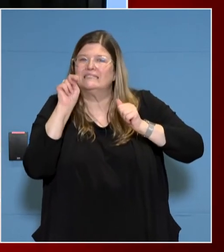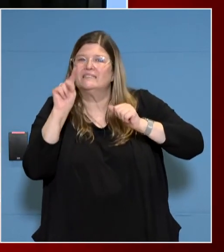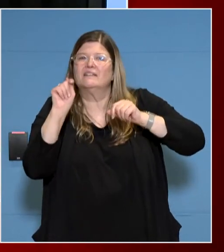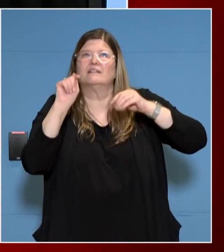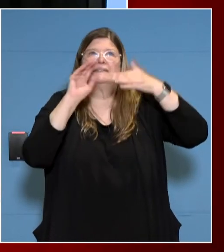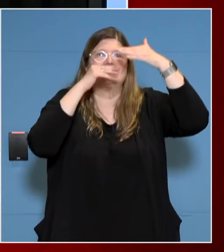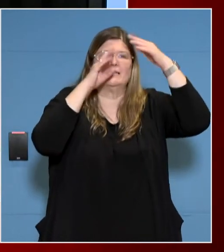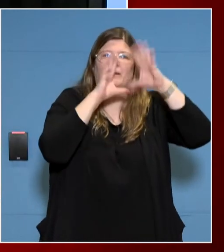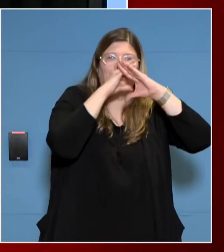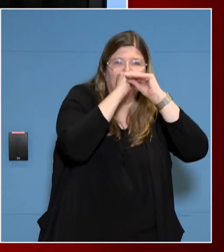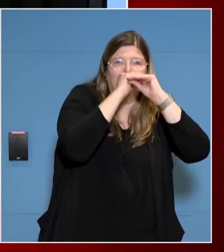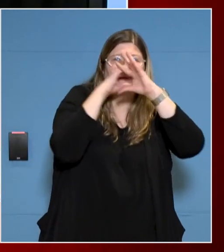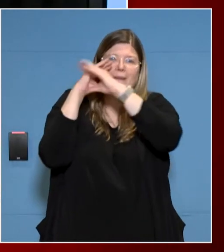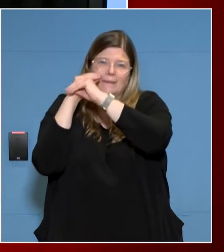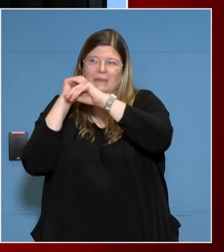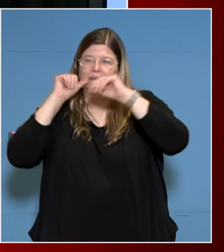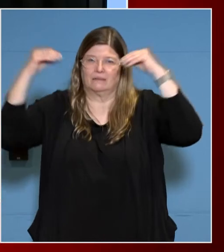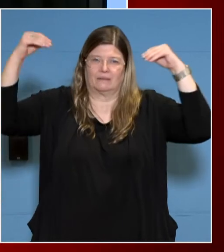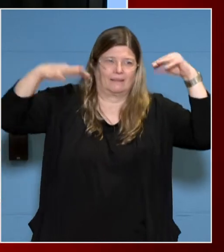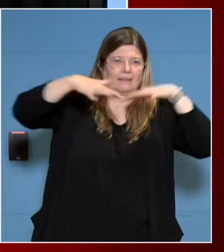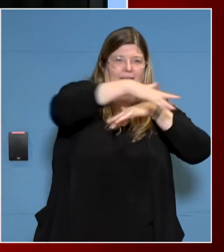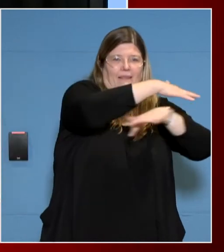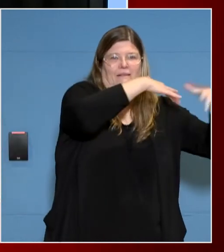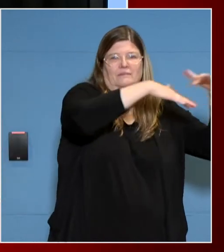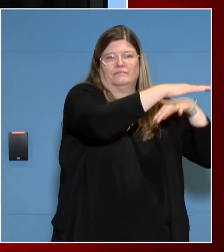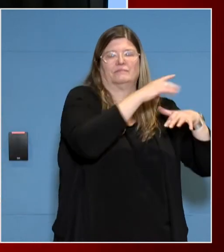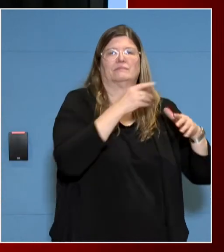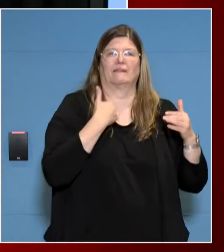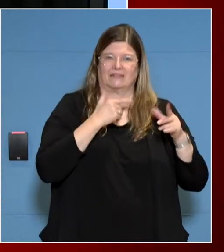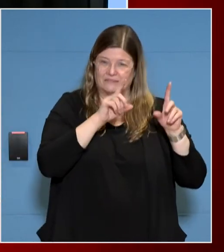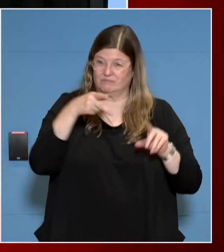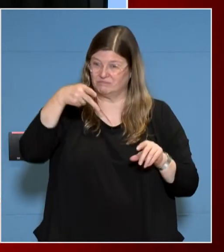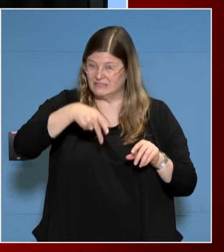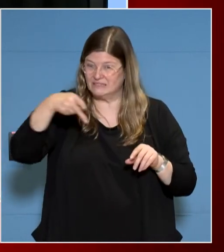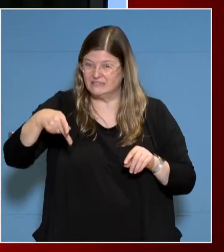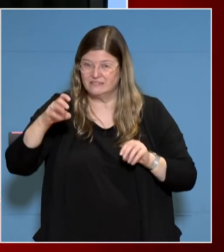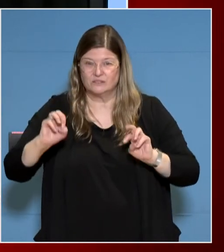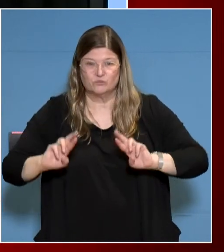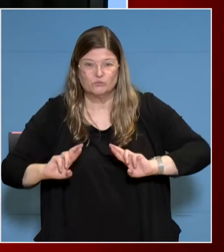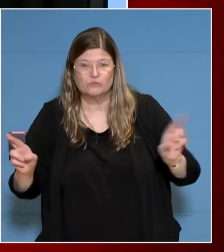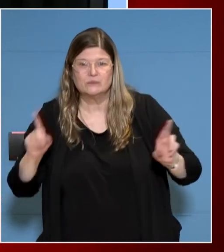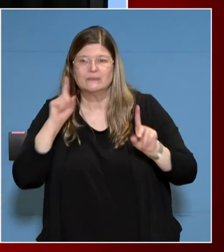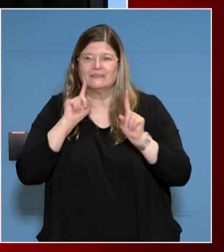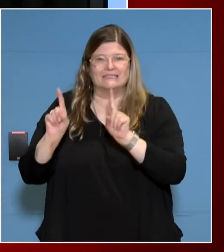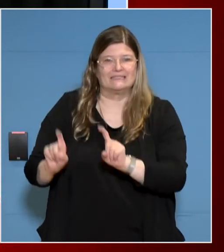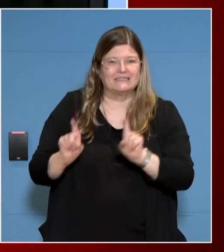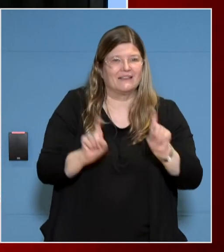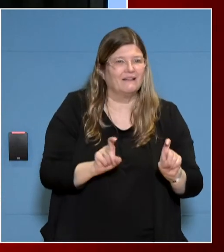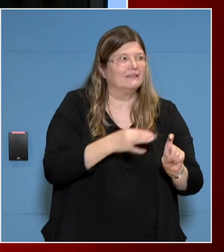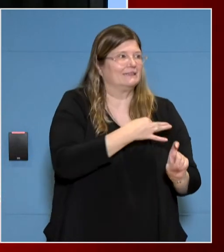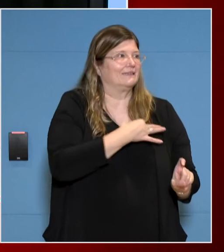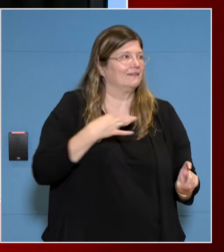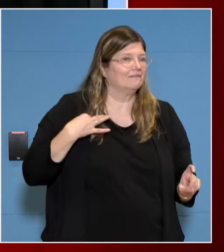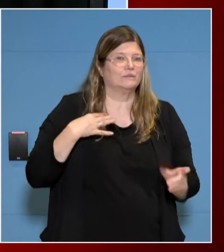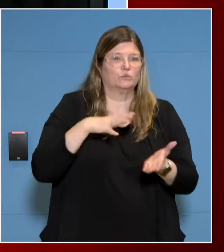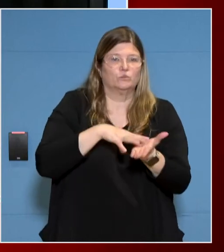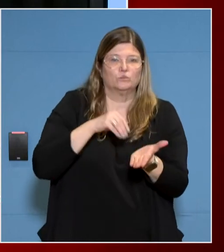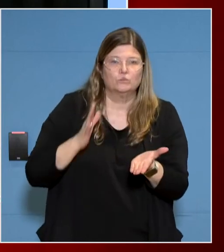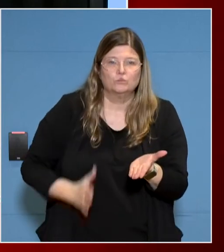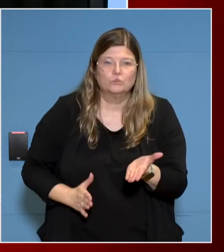a testing regime for staff and for students, and we have an agreement